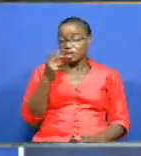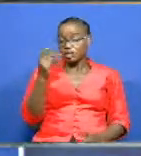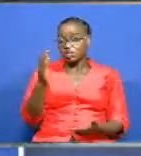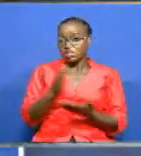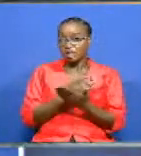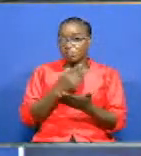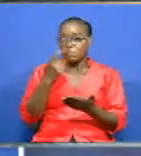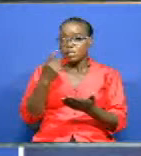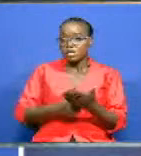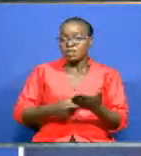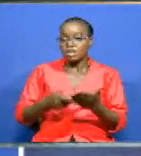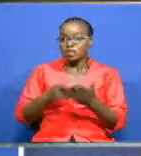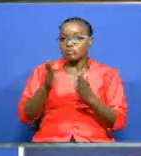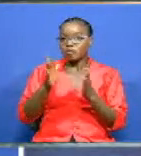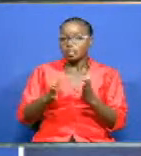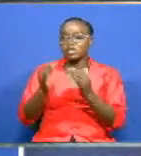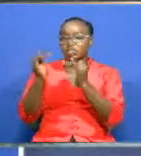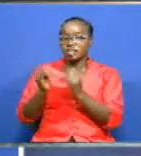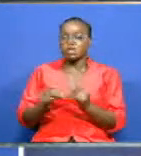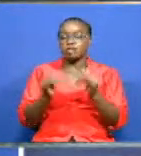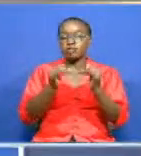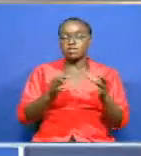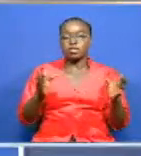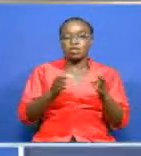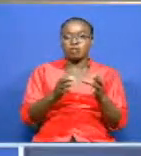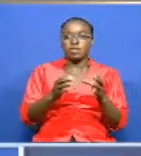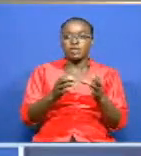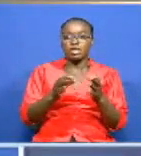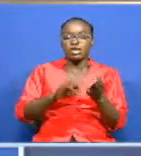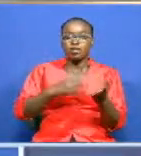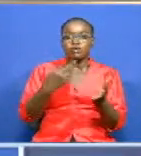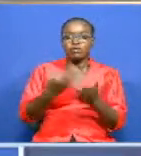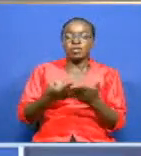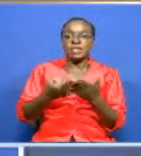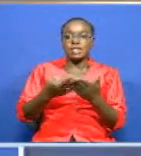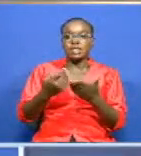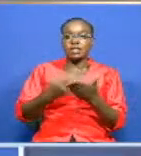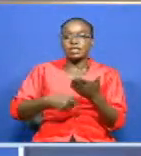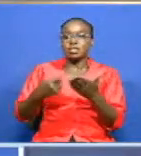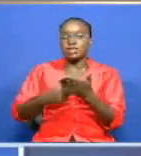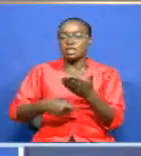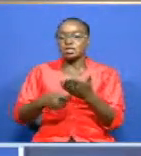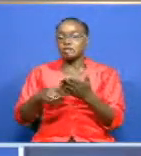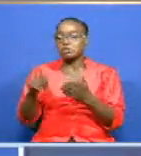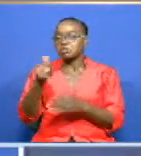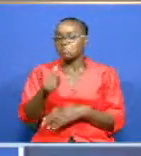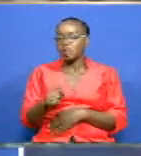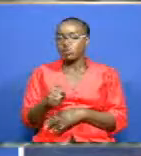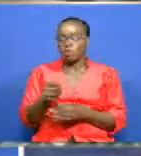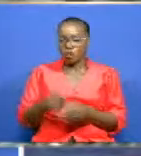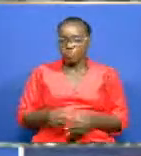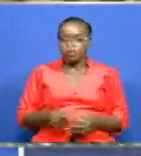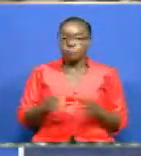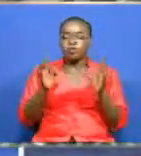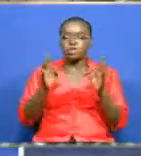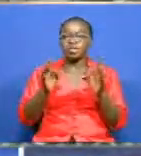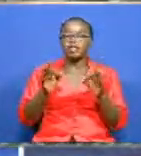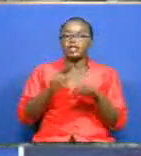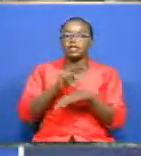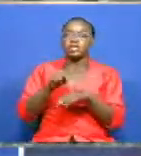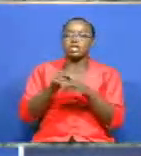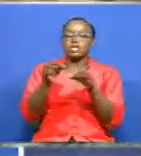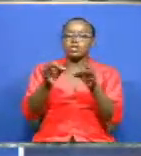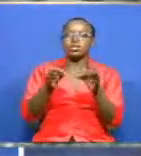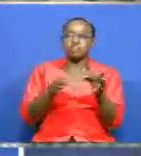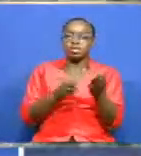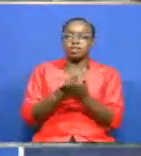taxpayers, comprising both of individuals and companies, have been failing to declare and pay due taxes. This prompted the National Treasury, through